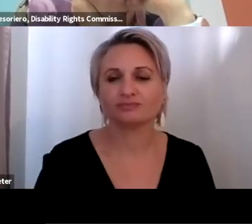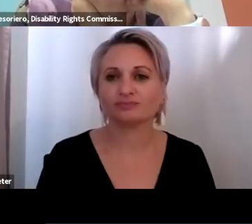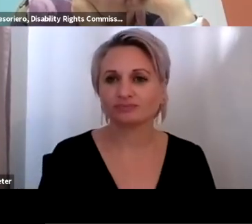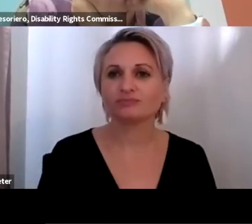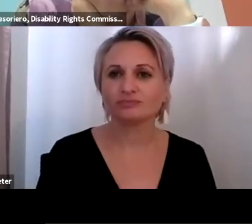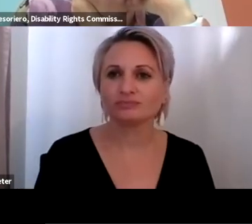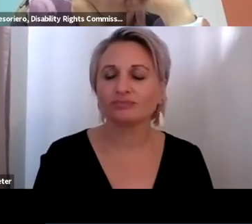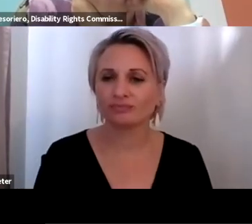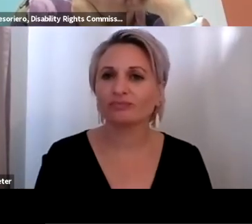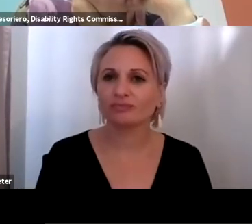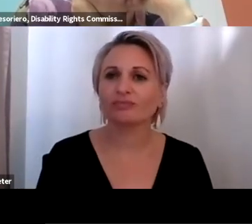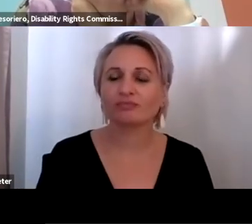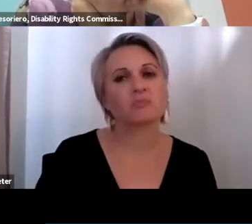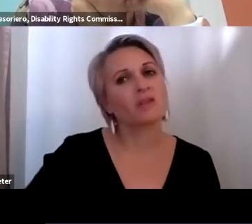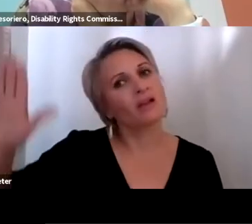off there.